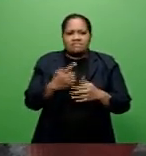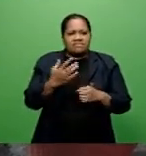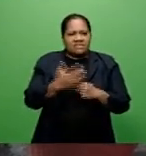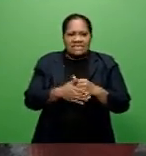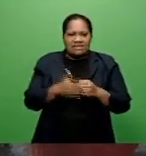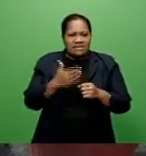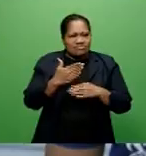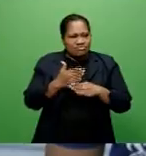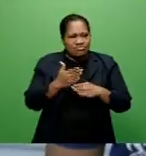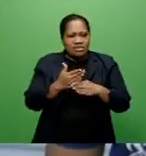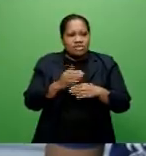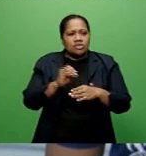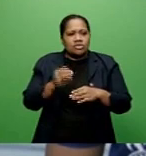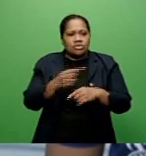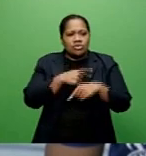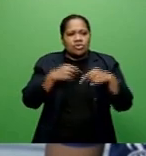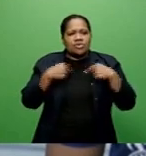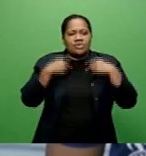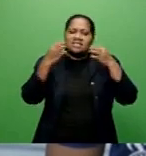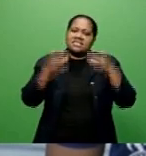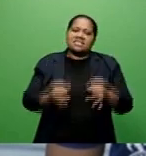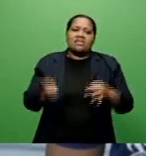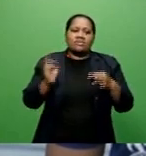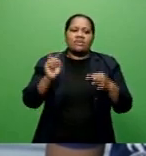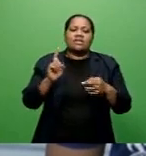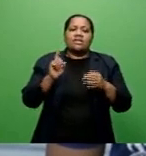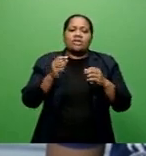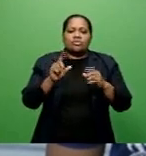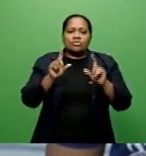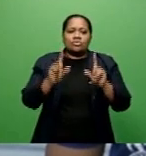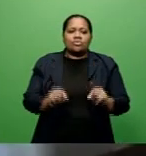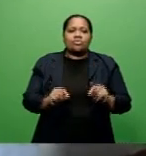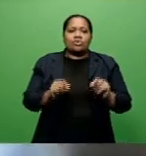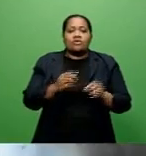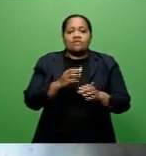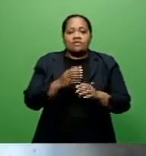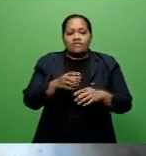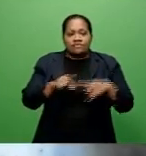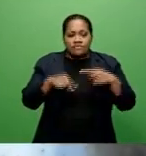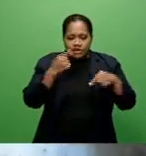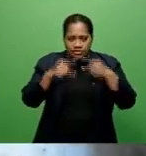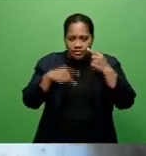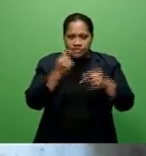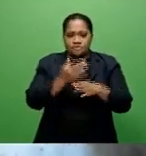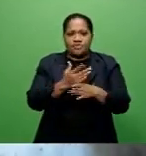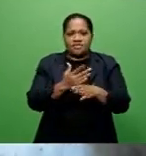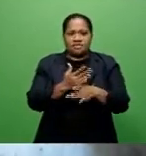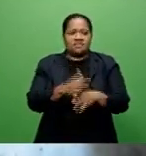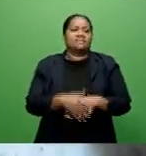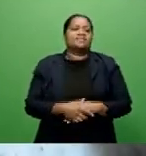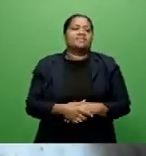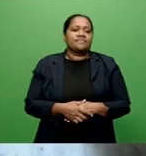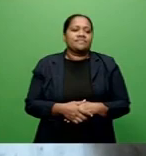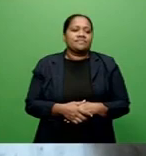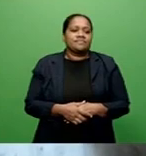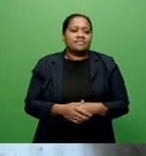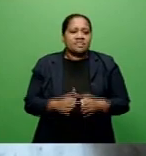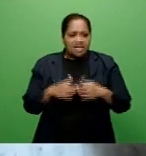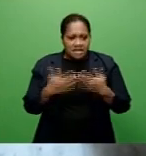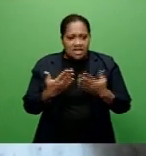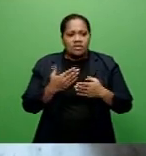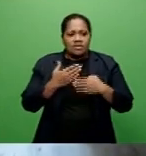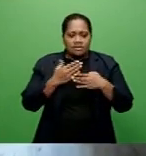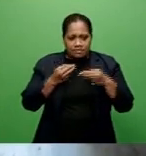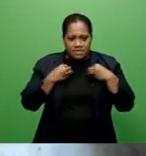to sell balu fish and chips. And from that time we had been growing. With business now rolling